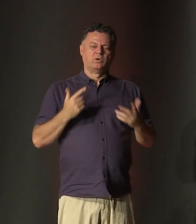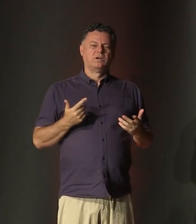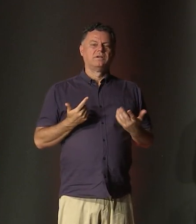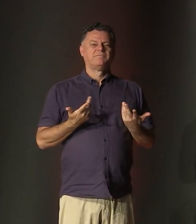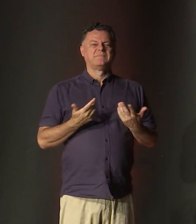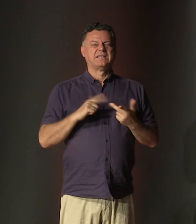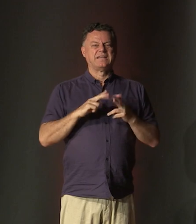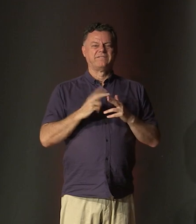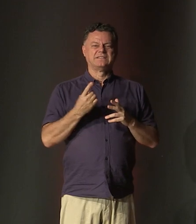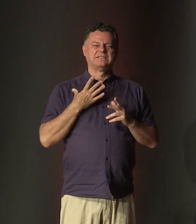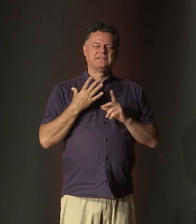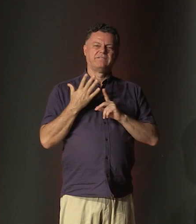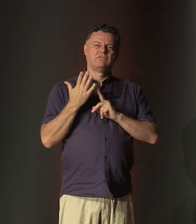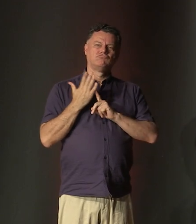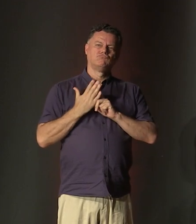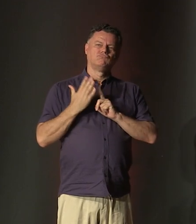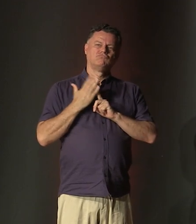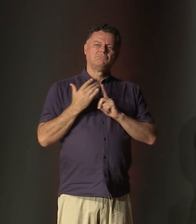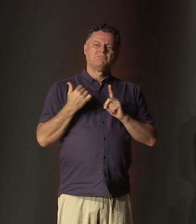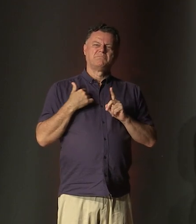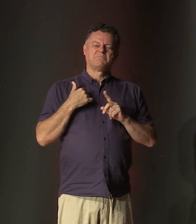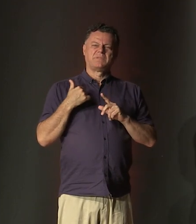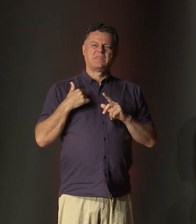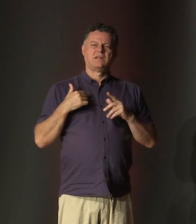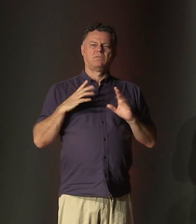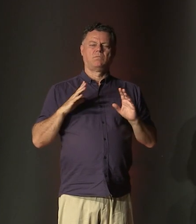will make us self-indulgent or lazy.